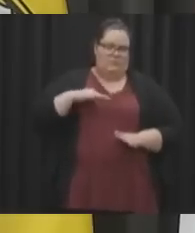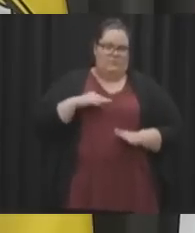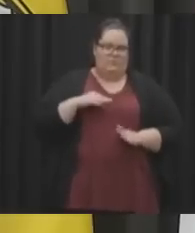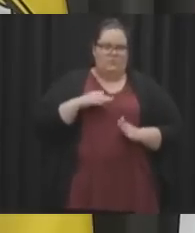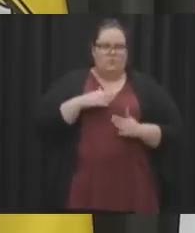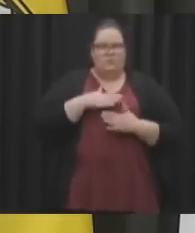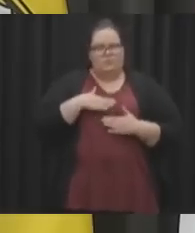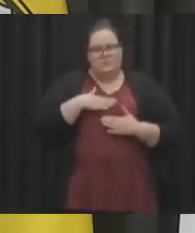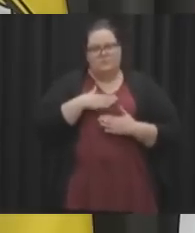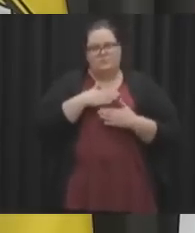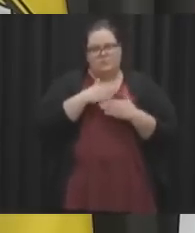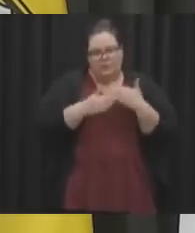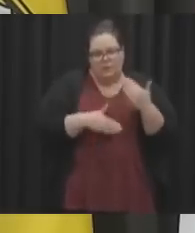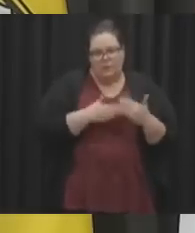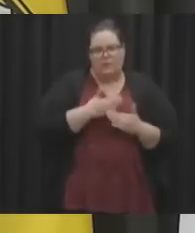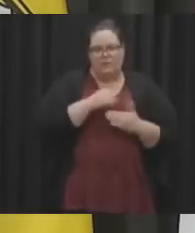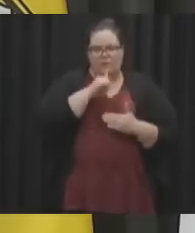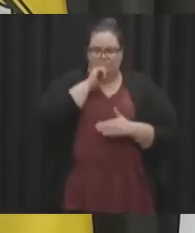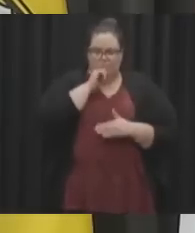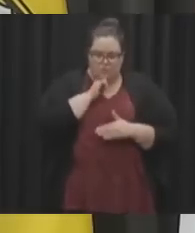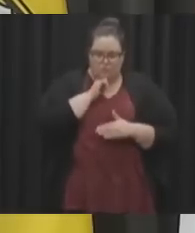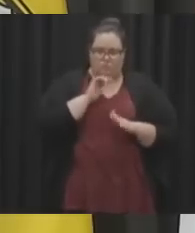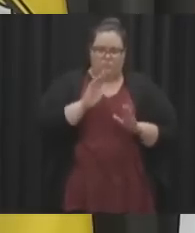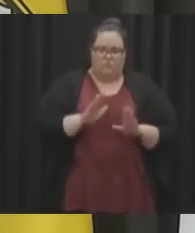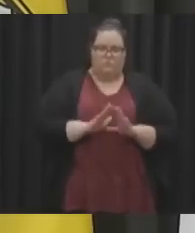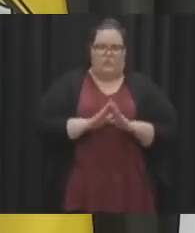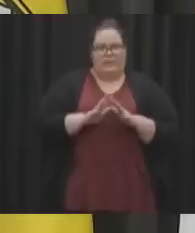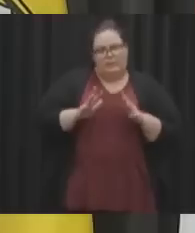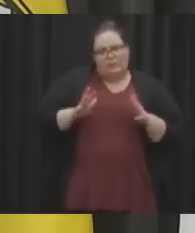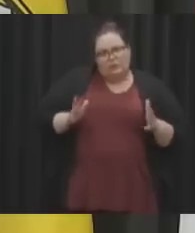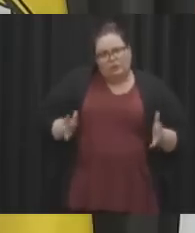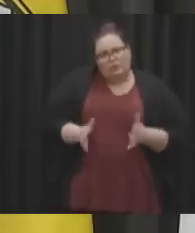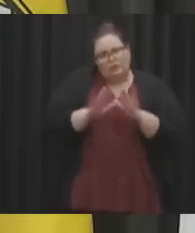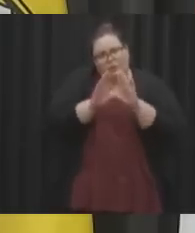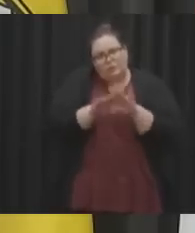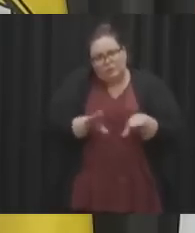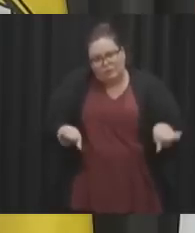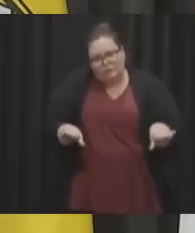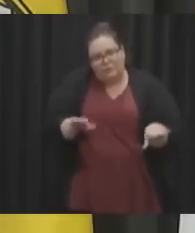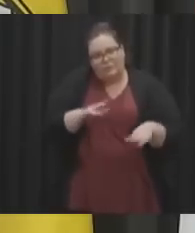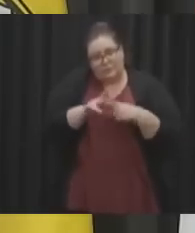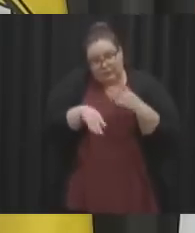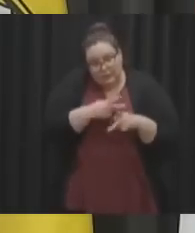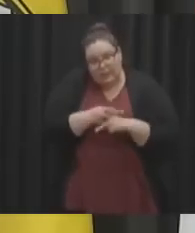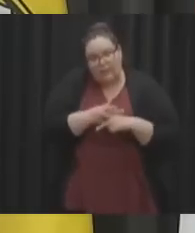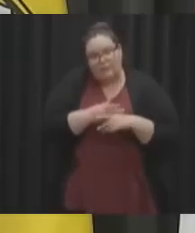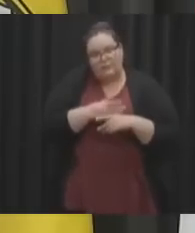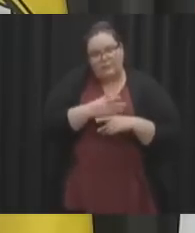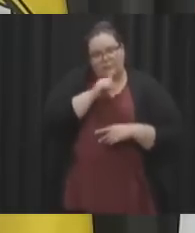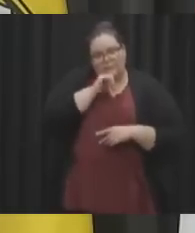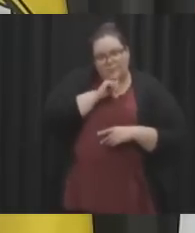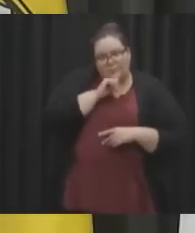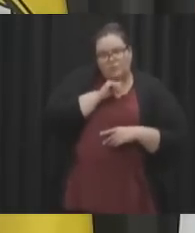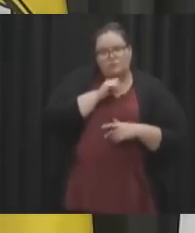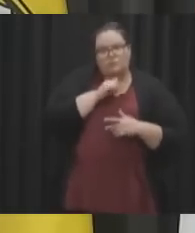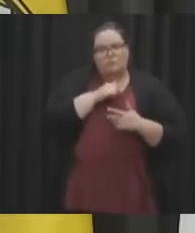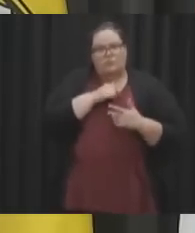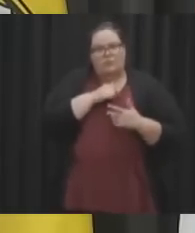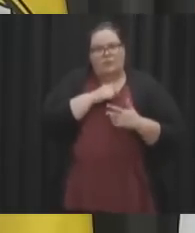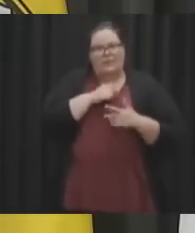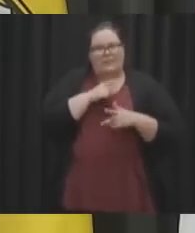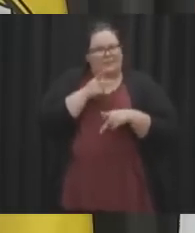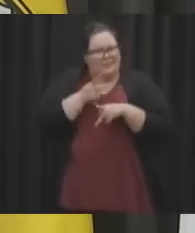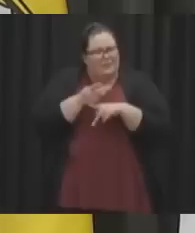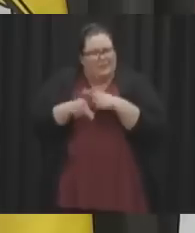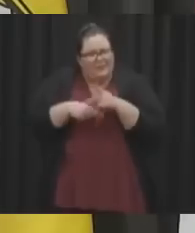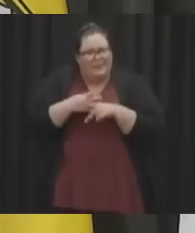province, those outside of zones 1 and 5, the way we can help the people in Moncton and the Campbellton regions get back to a normal life or as close to it